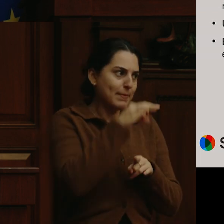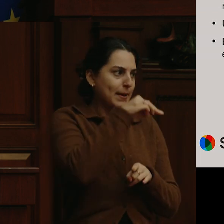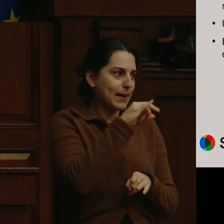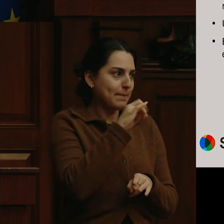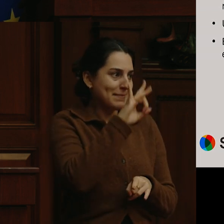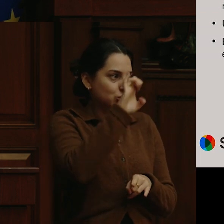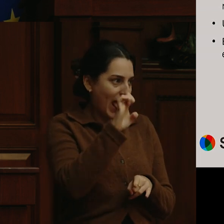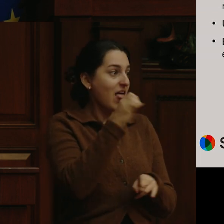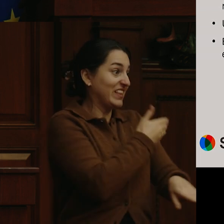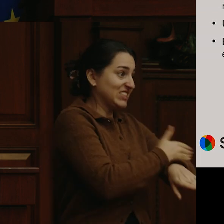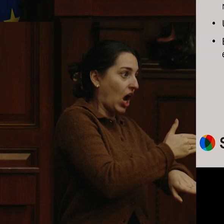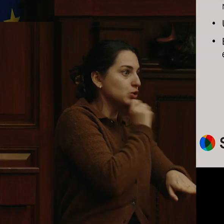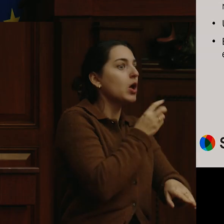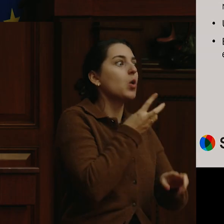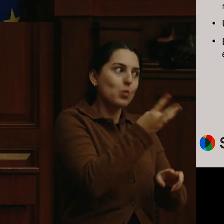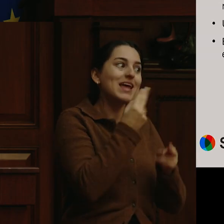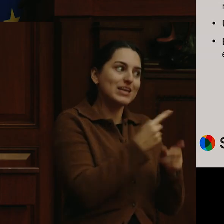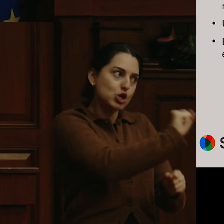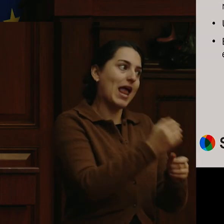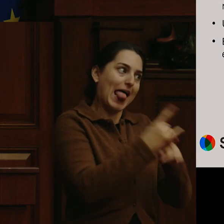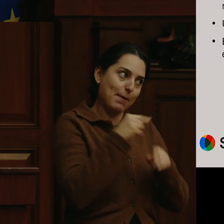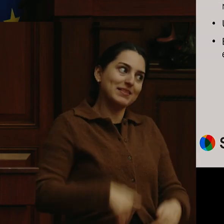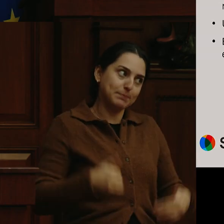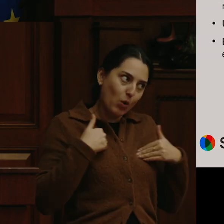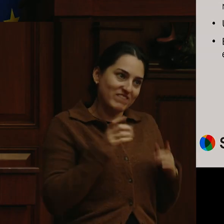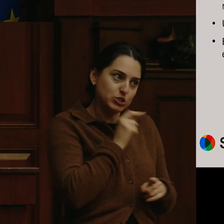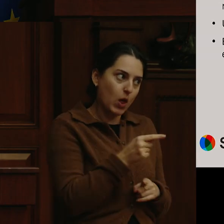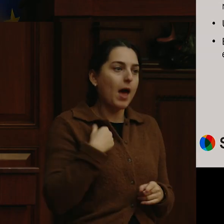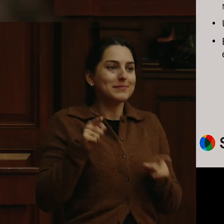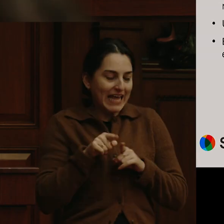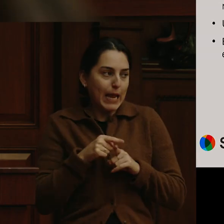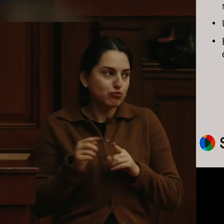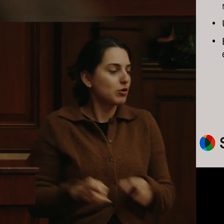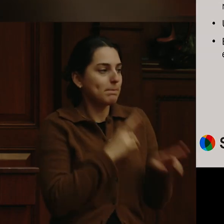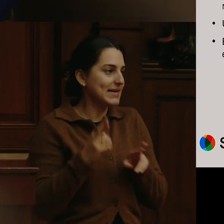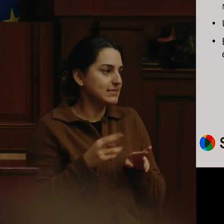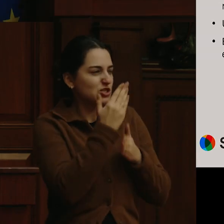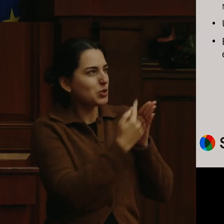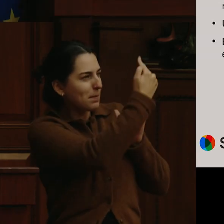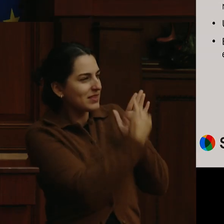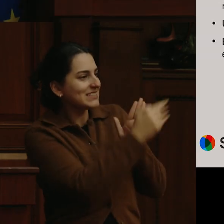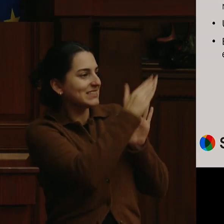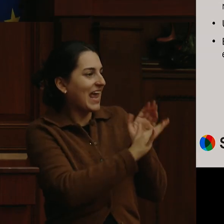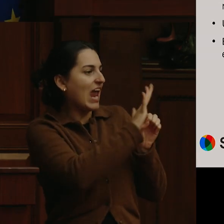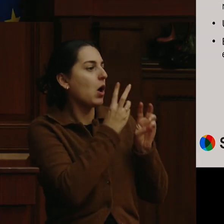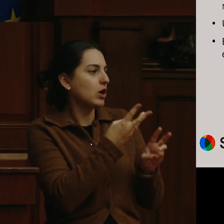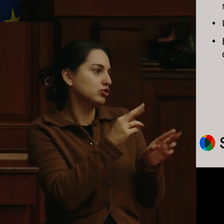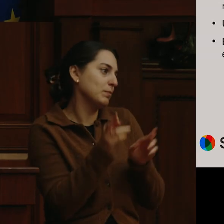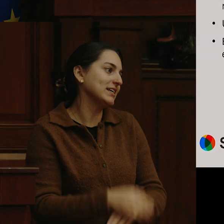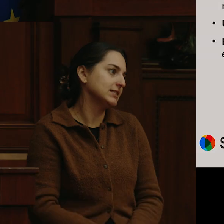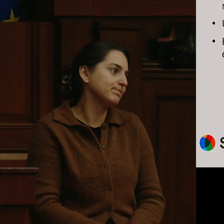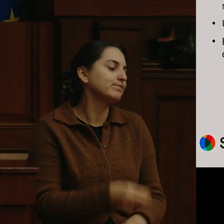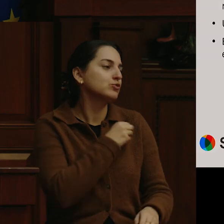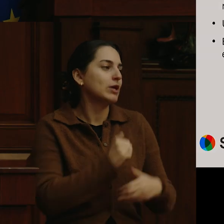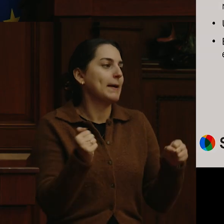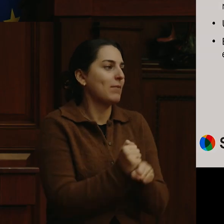kind of said we will need your help this morning, and I'm just pointing you to some of these areas. So today